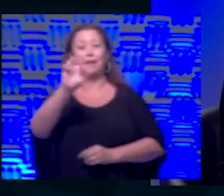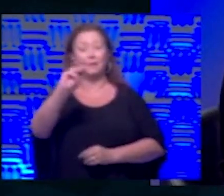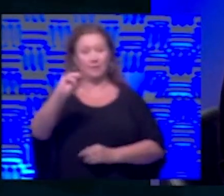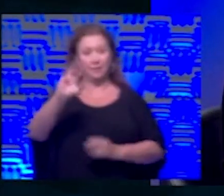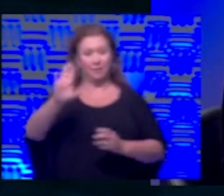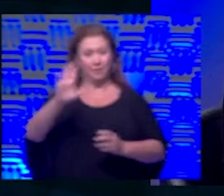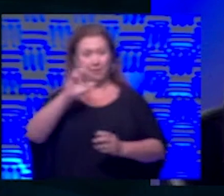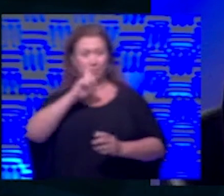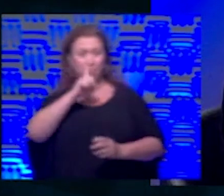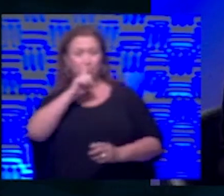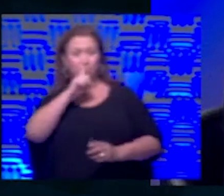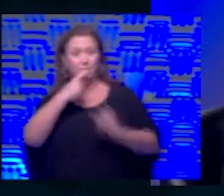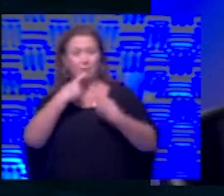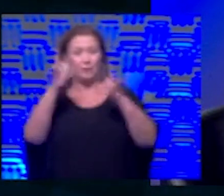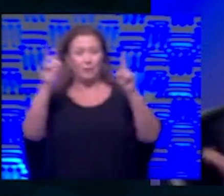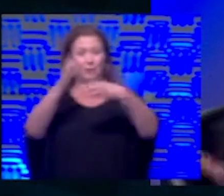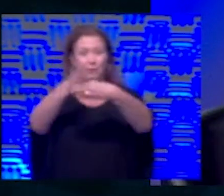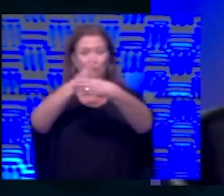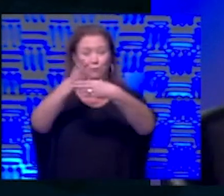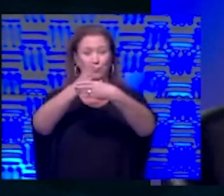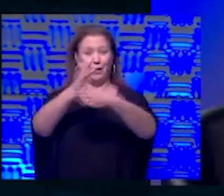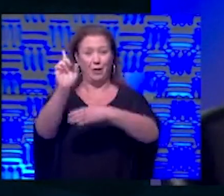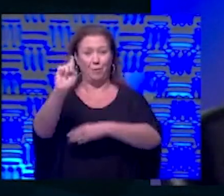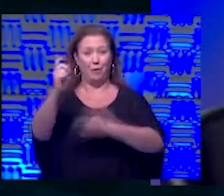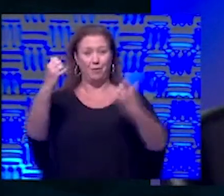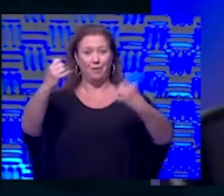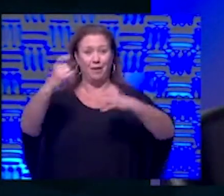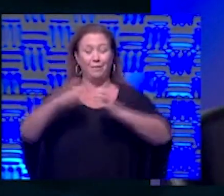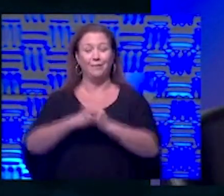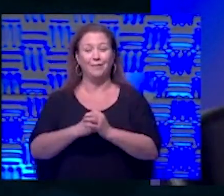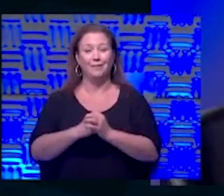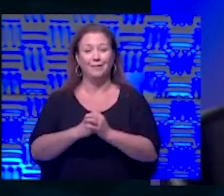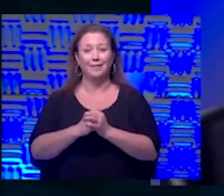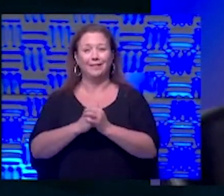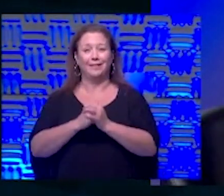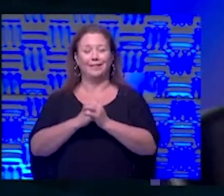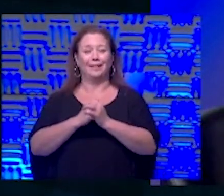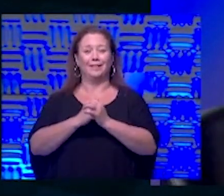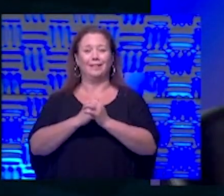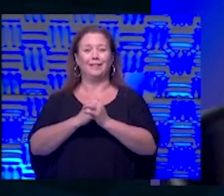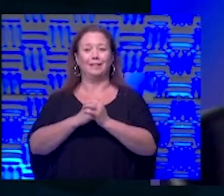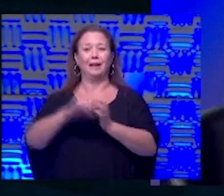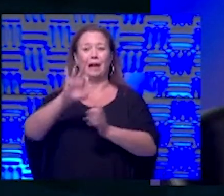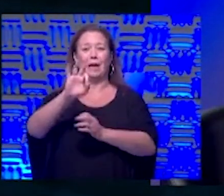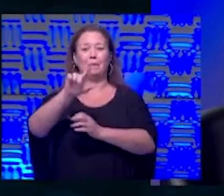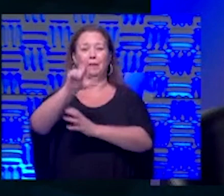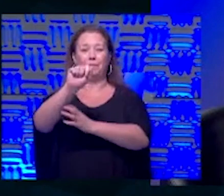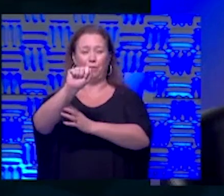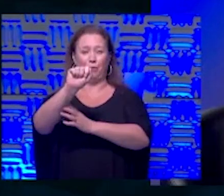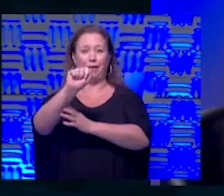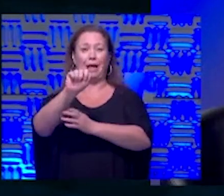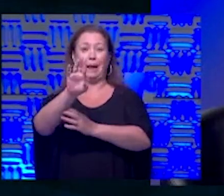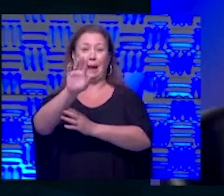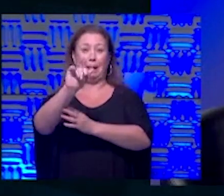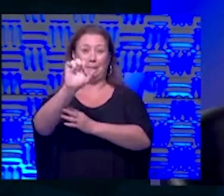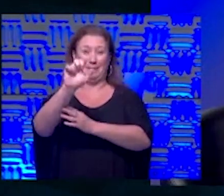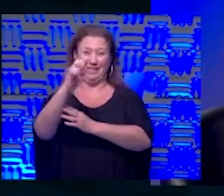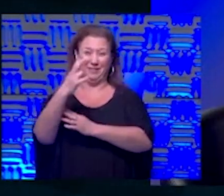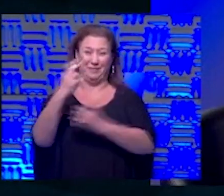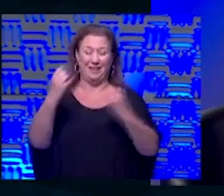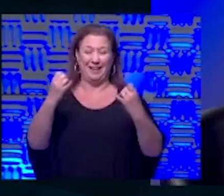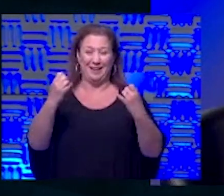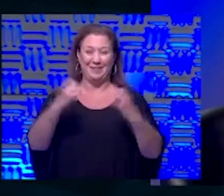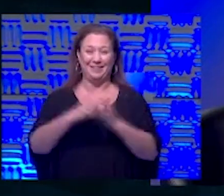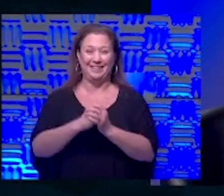an undisclosed location, or can you share with us where you are? Well, I'm in Florida at a beach, so.